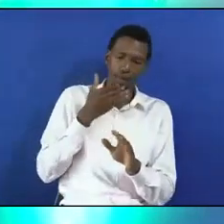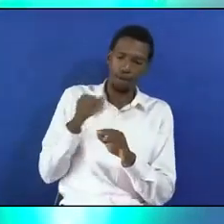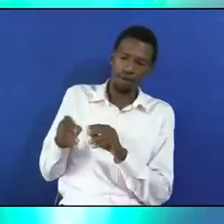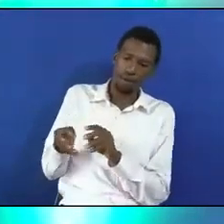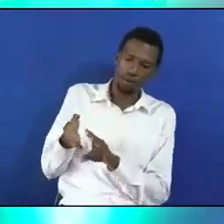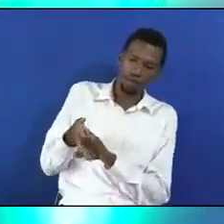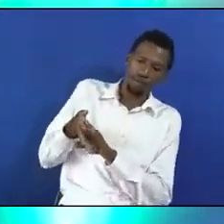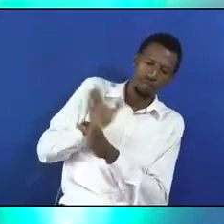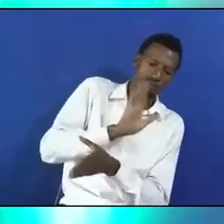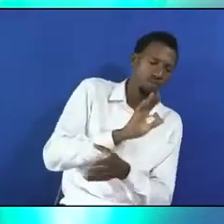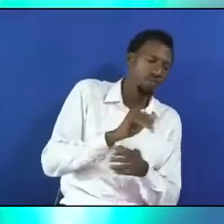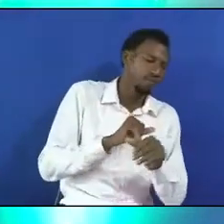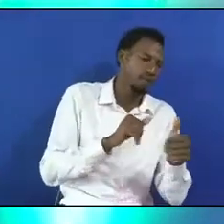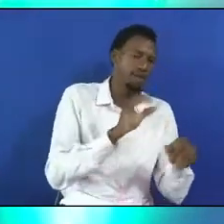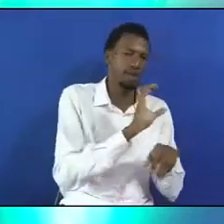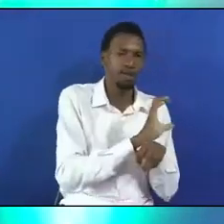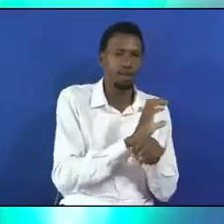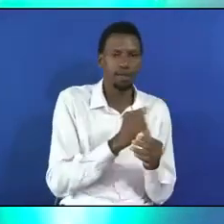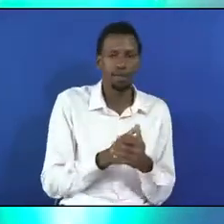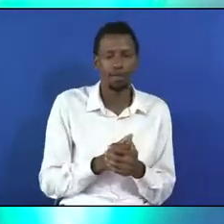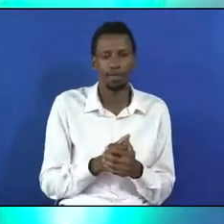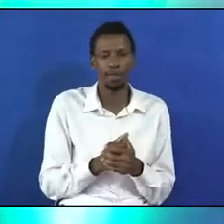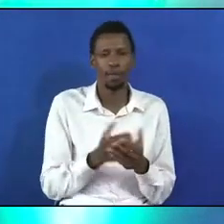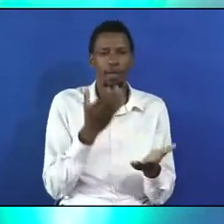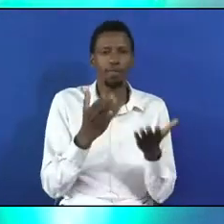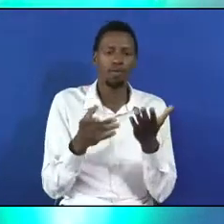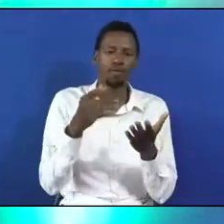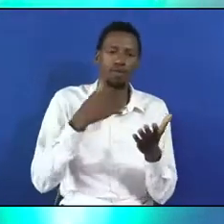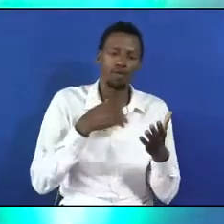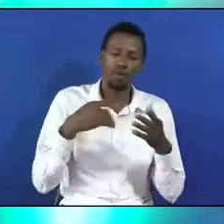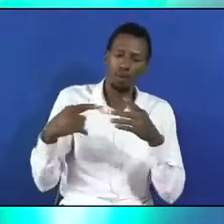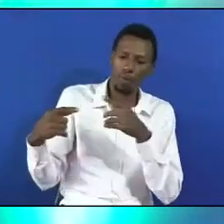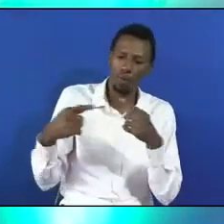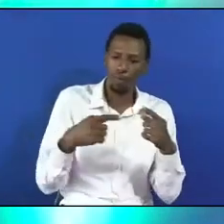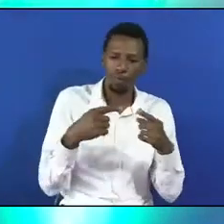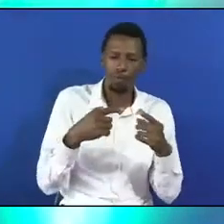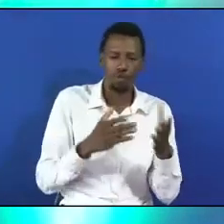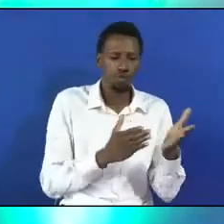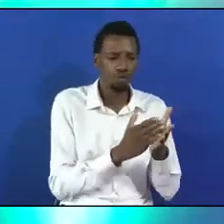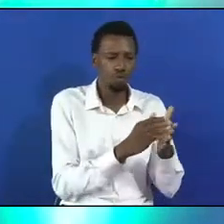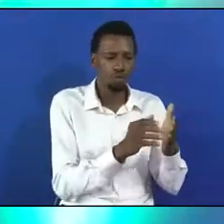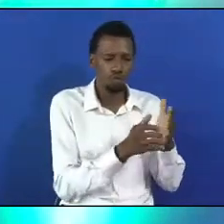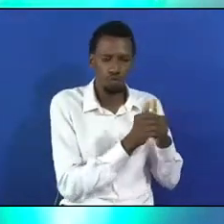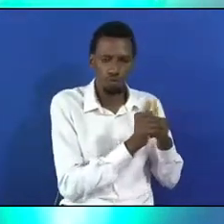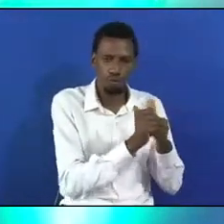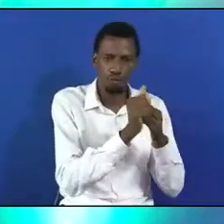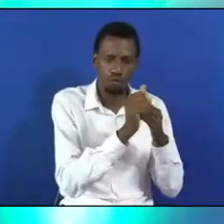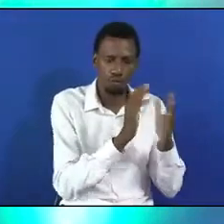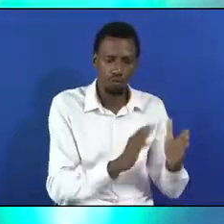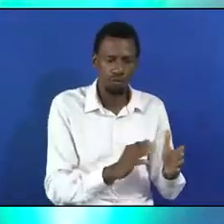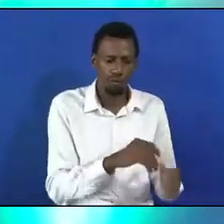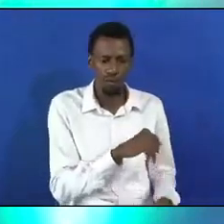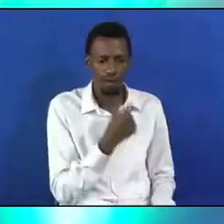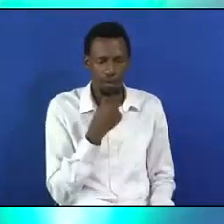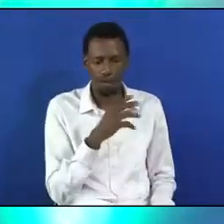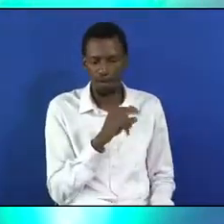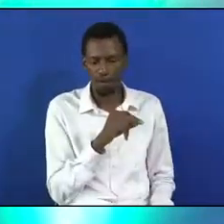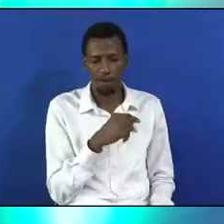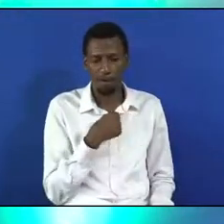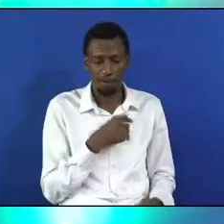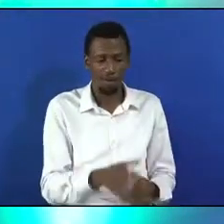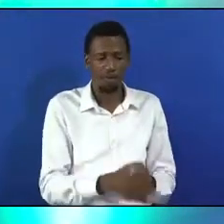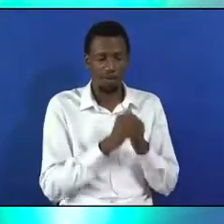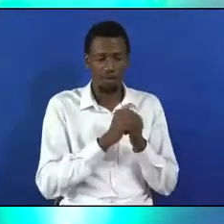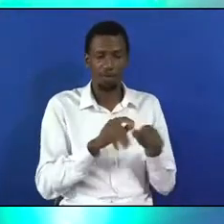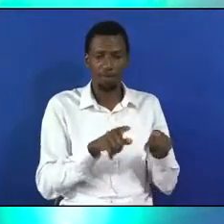another church." Maybe you had an argument because of the leadership, and that person said, "No, I can't worship in the same